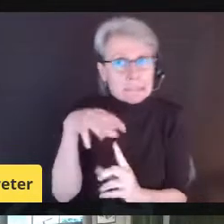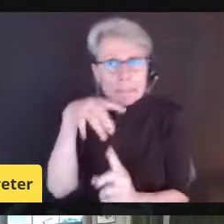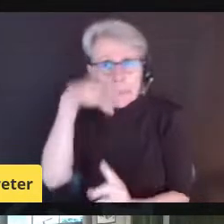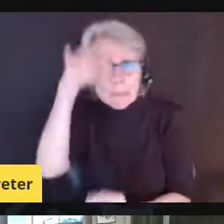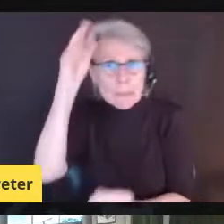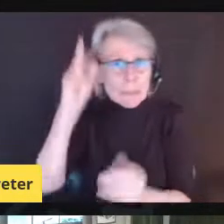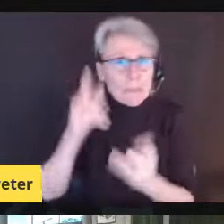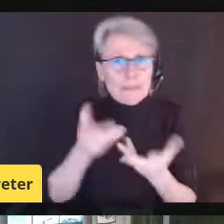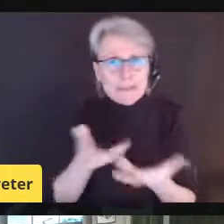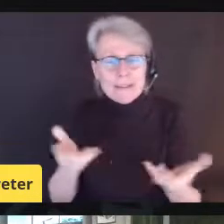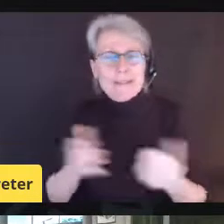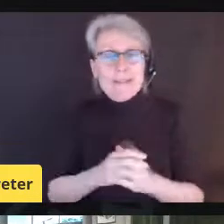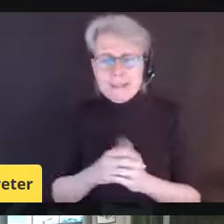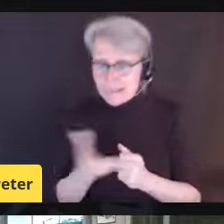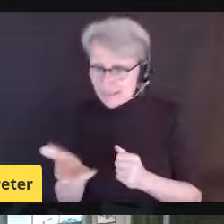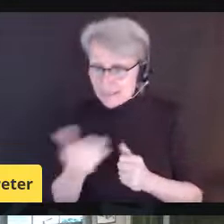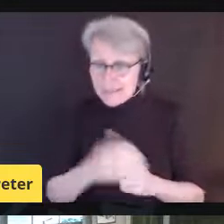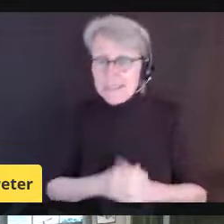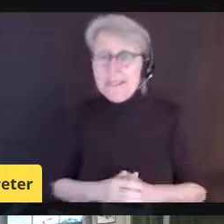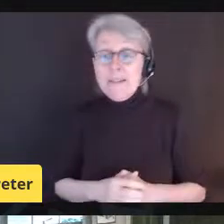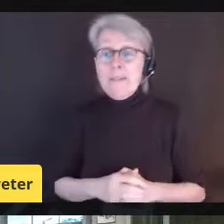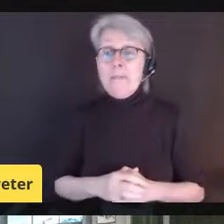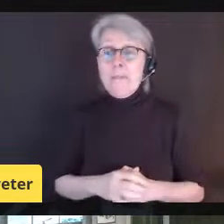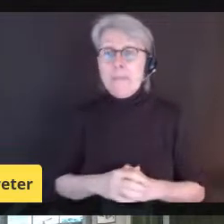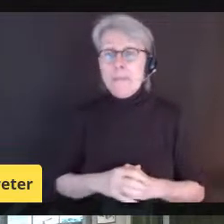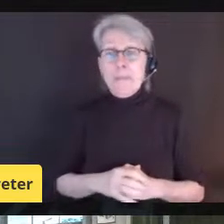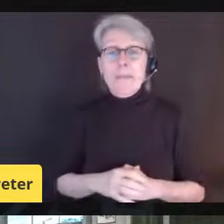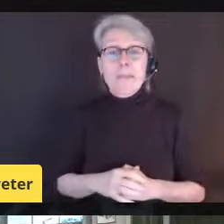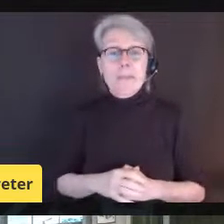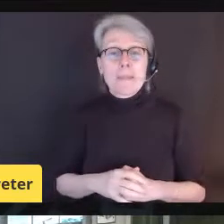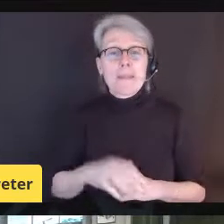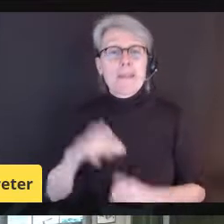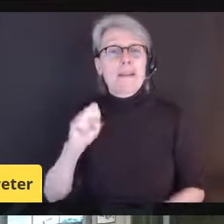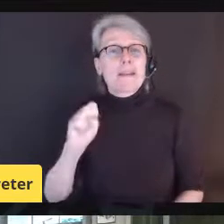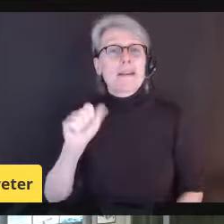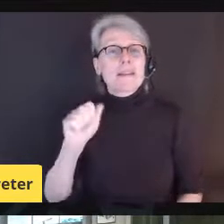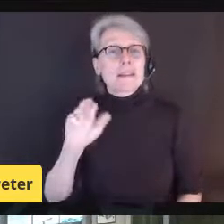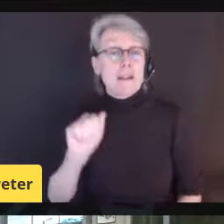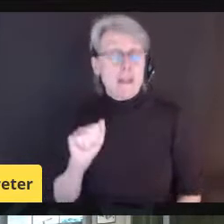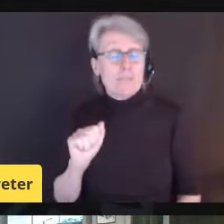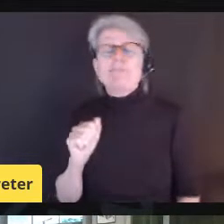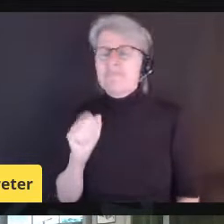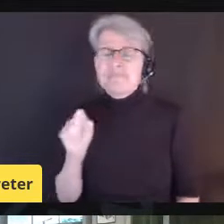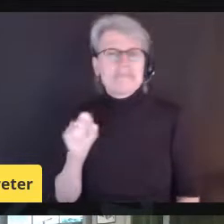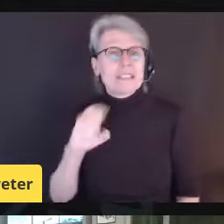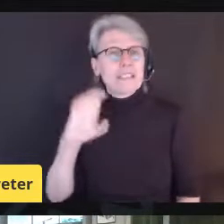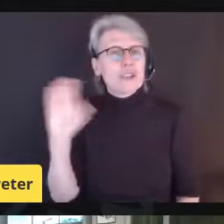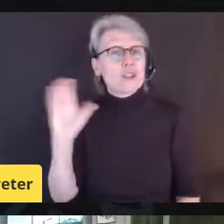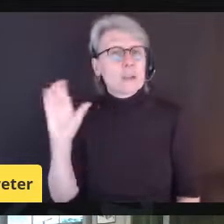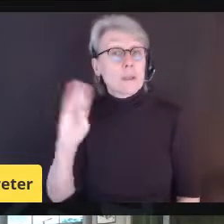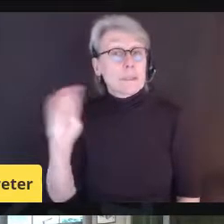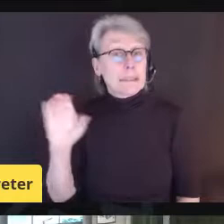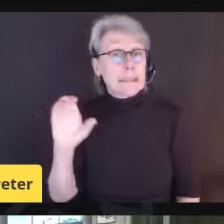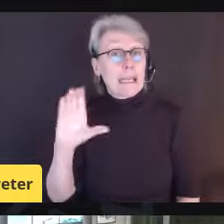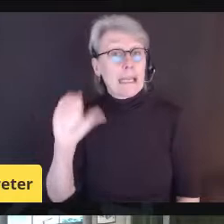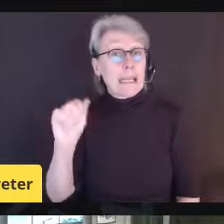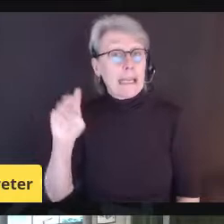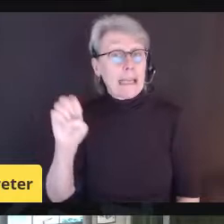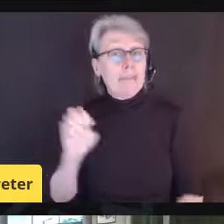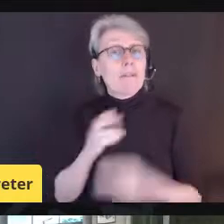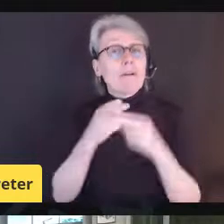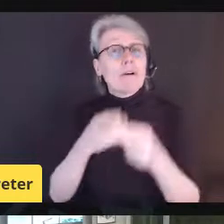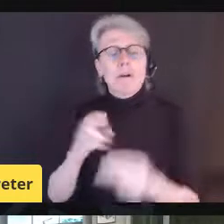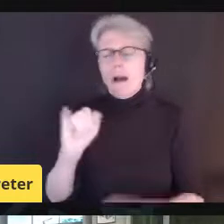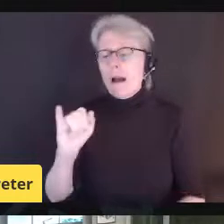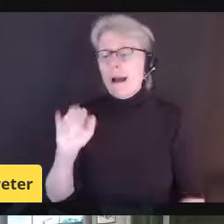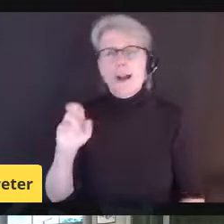That you want to share that's pretty spooky? Sure. We went to a cave in Chilliwack, BC, called the Iron Curtain